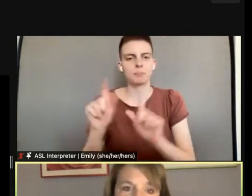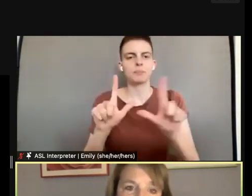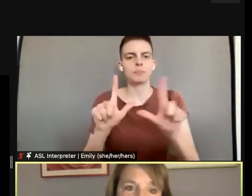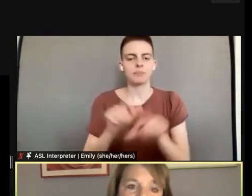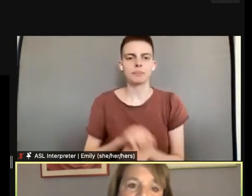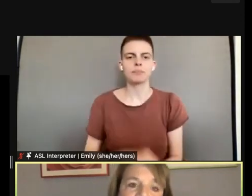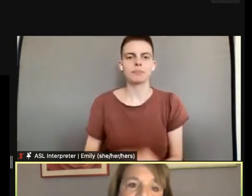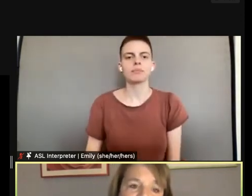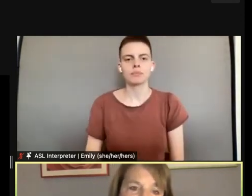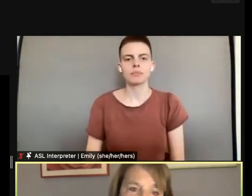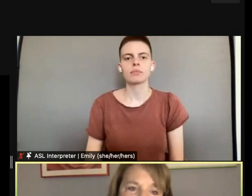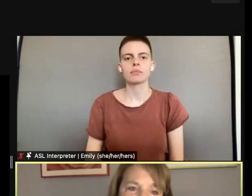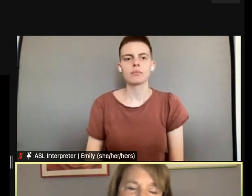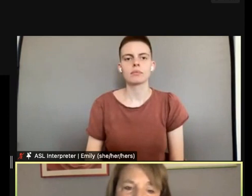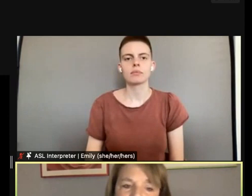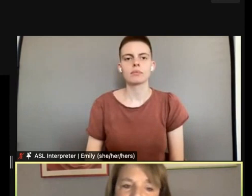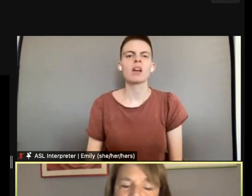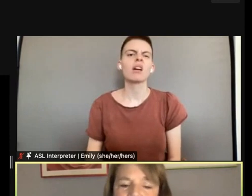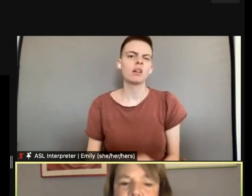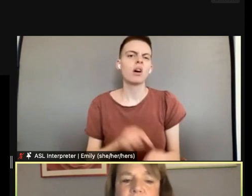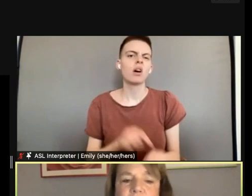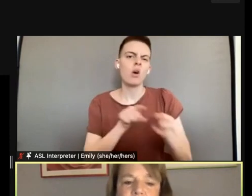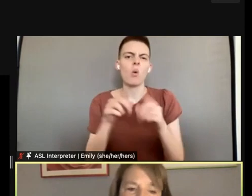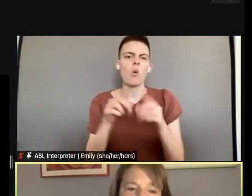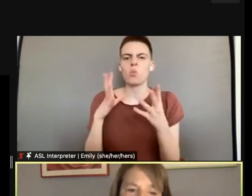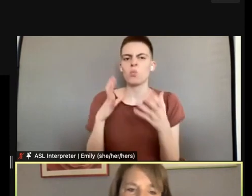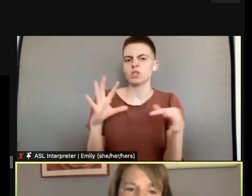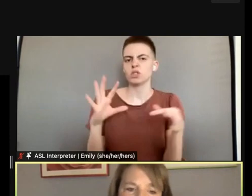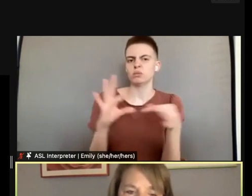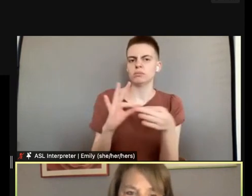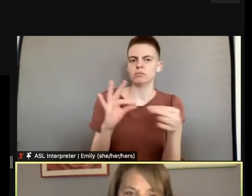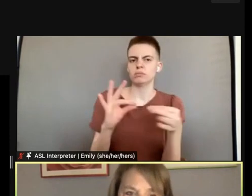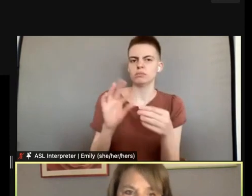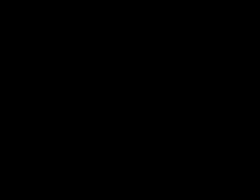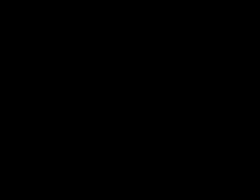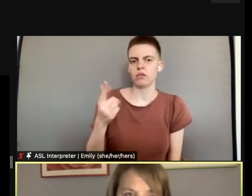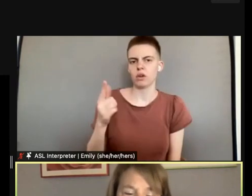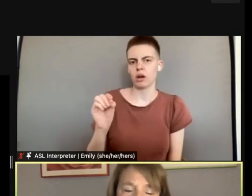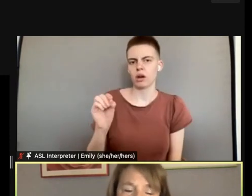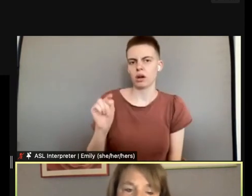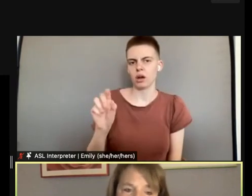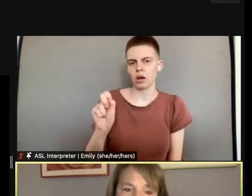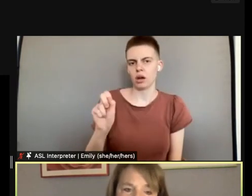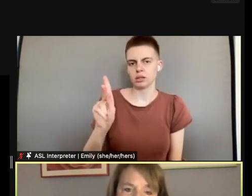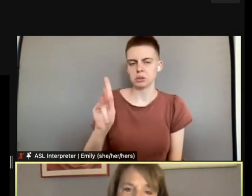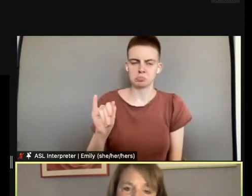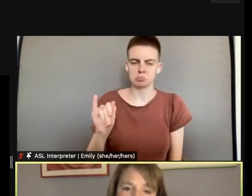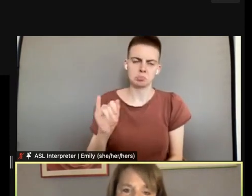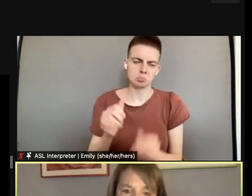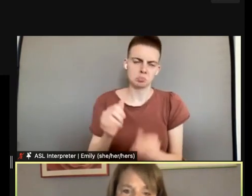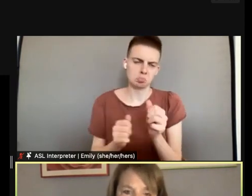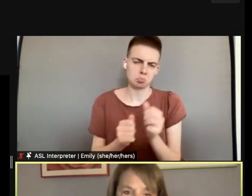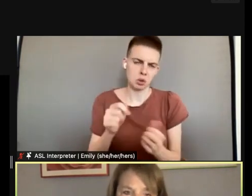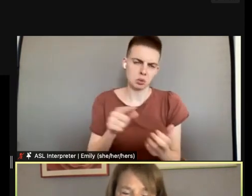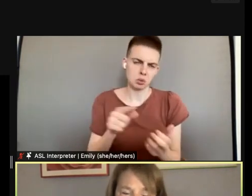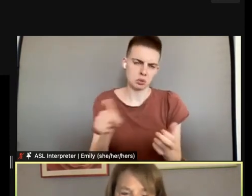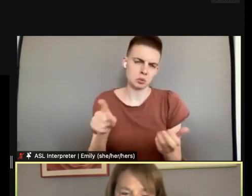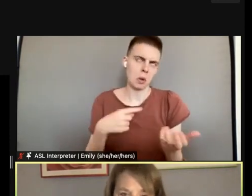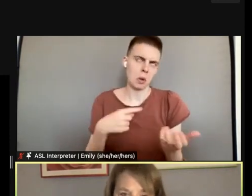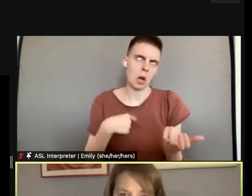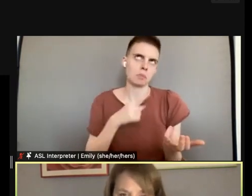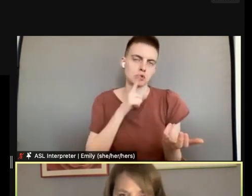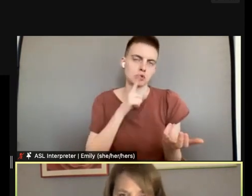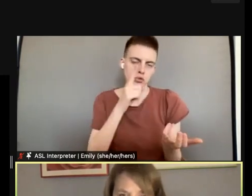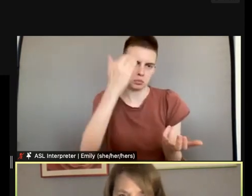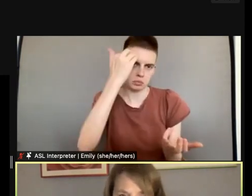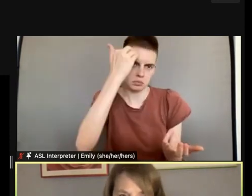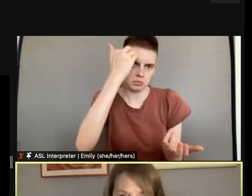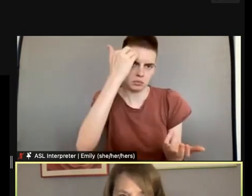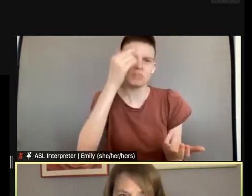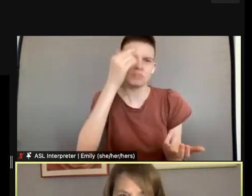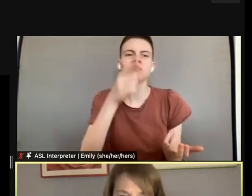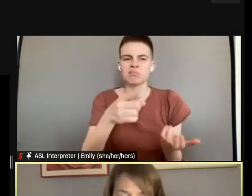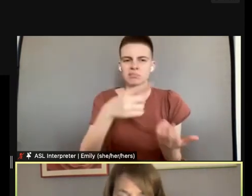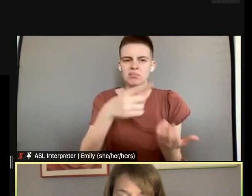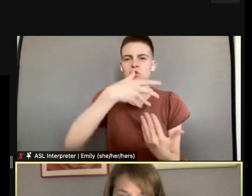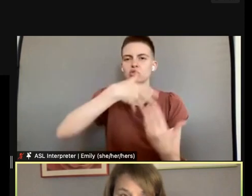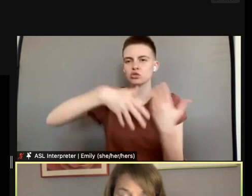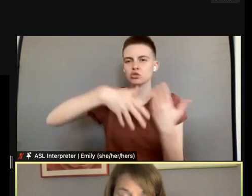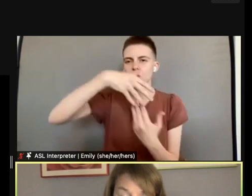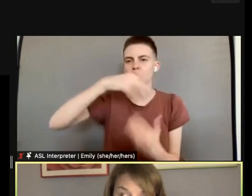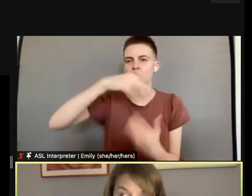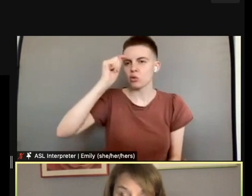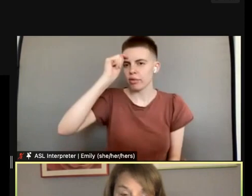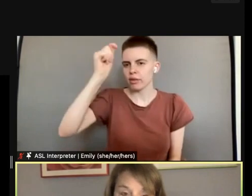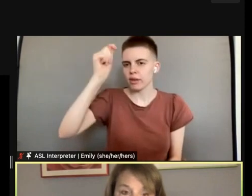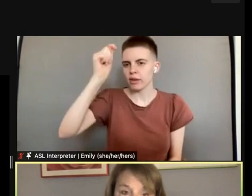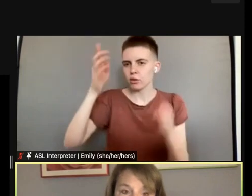then Vygotsky, who I'm sure all of you are familiar with. And he was also a social theorist who we are